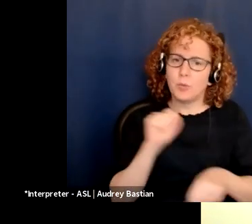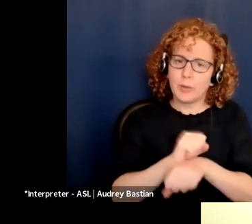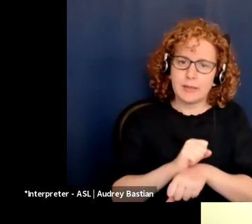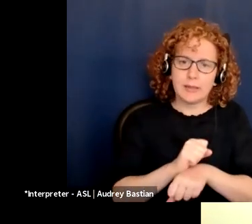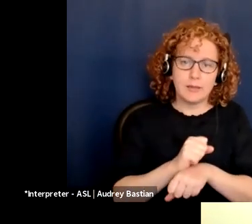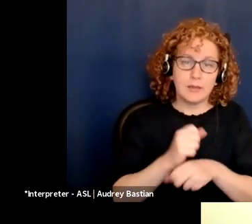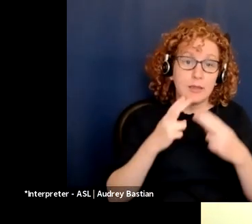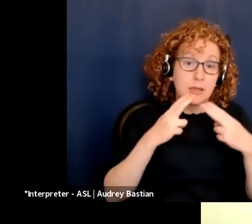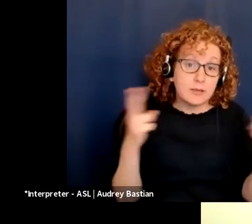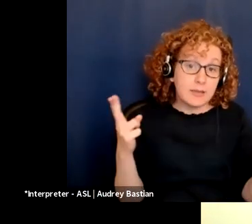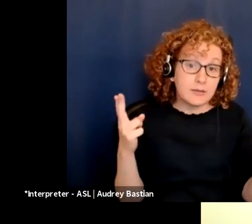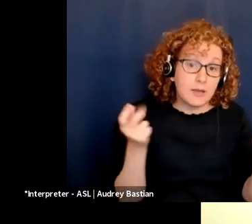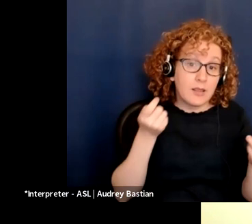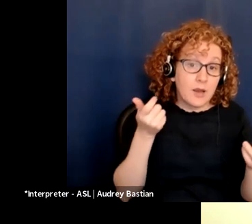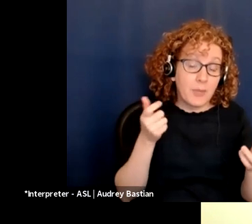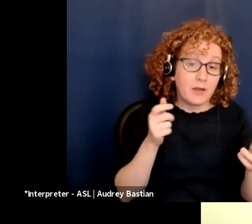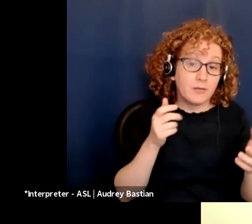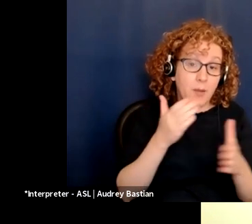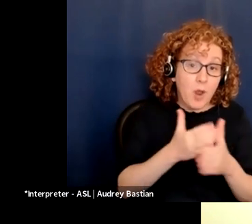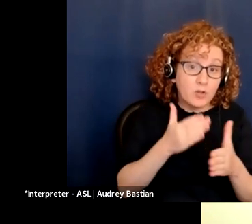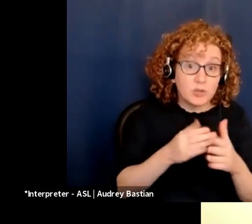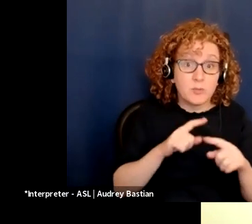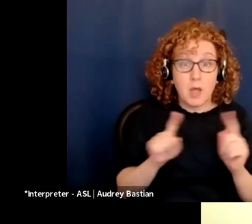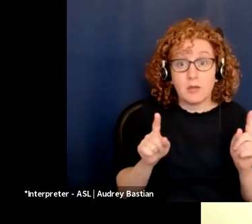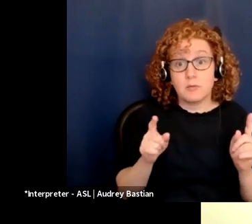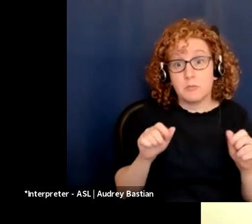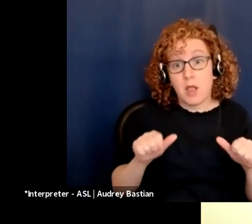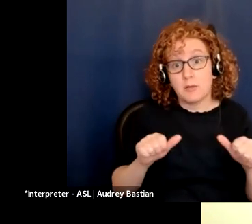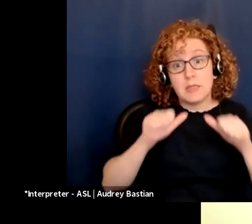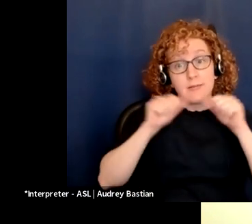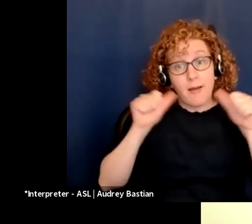innocent in a slightly obnoxious but plausibly deniable way